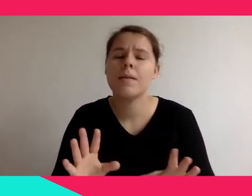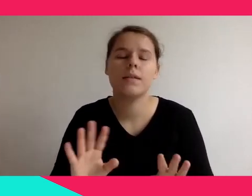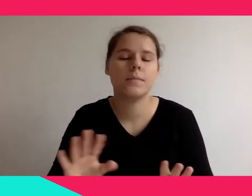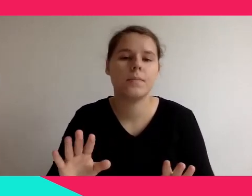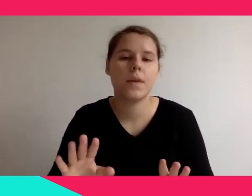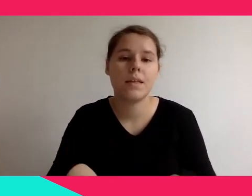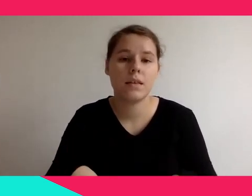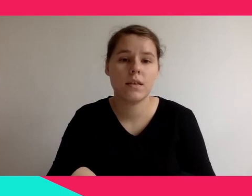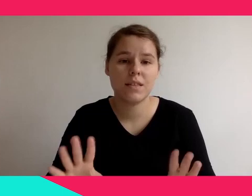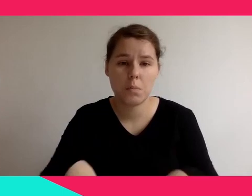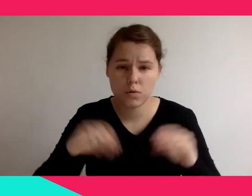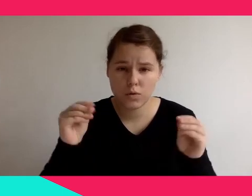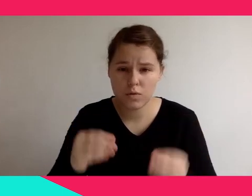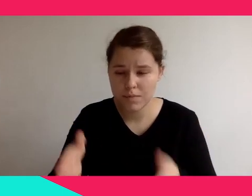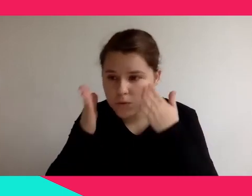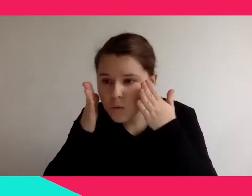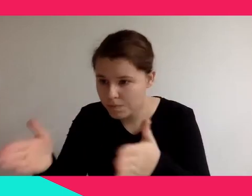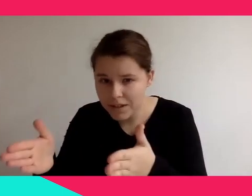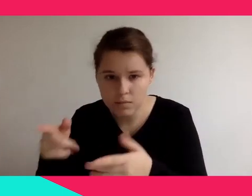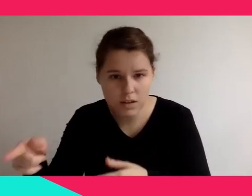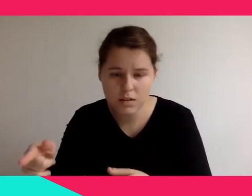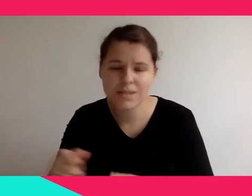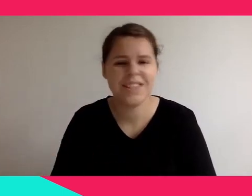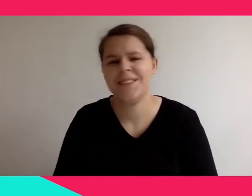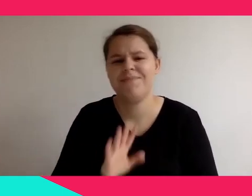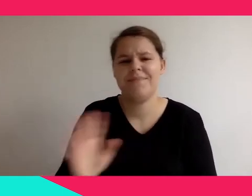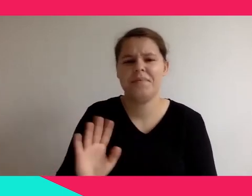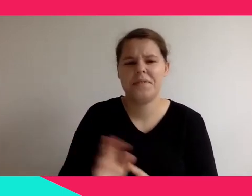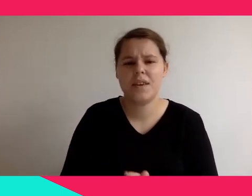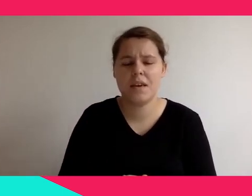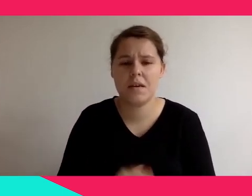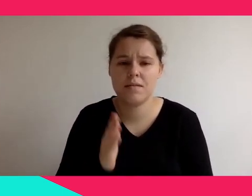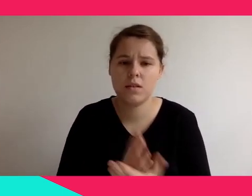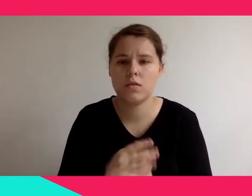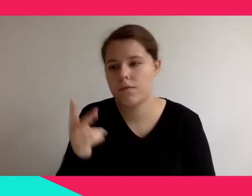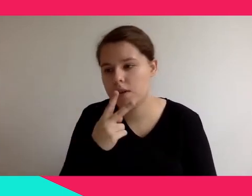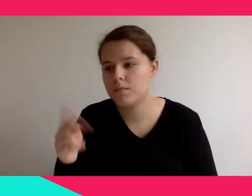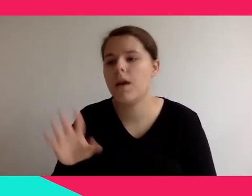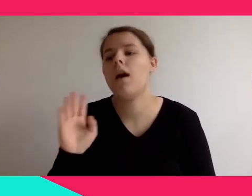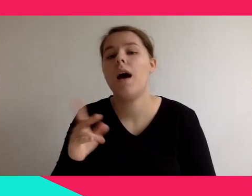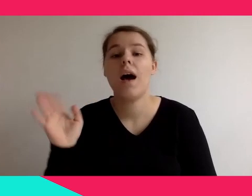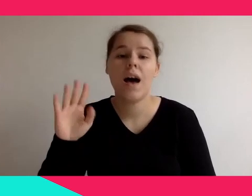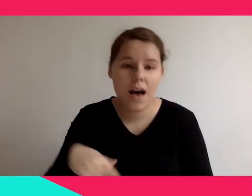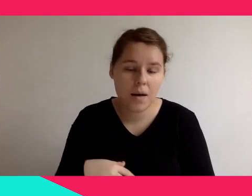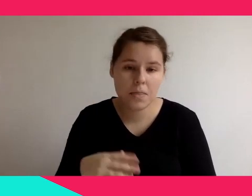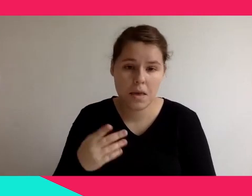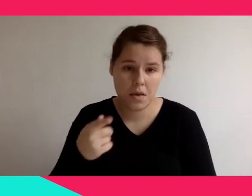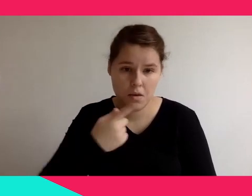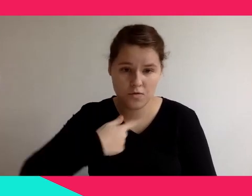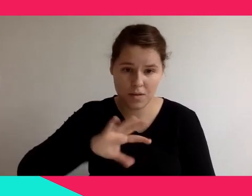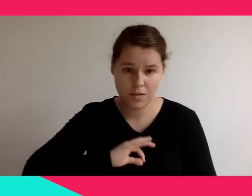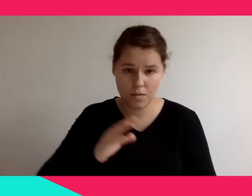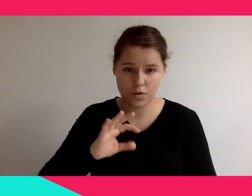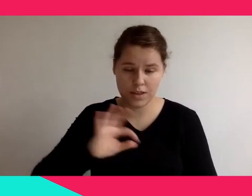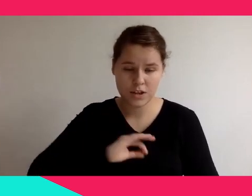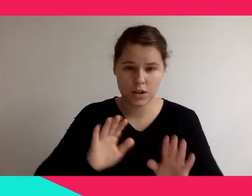Wikimedia Commons, and well, it's not our own website, so we looked at our own web statistics, but not at Wikimedia Commons, until